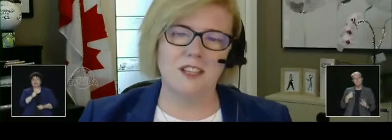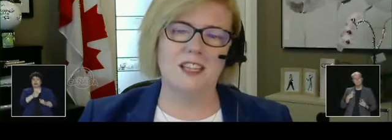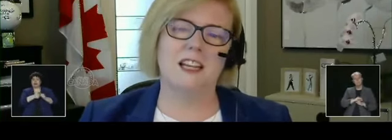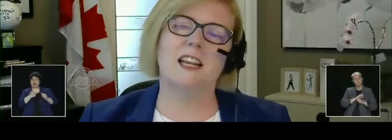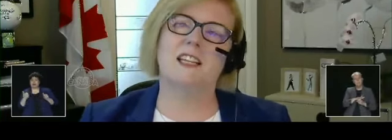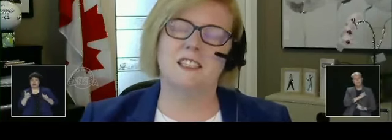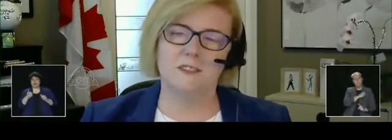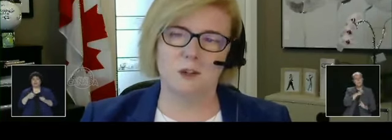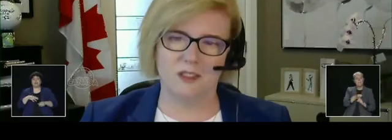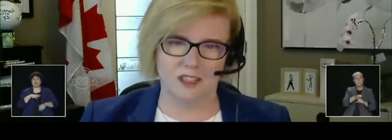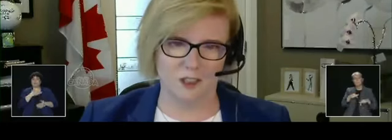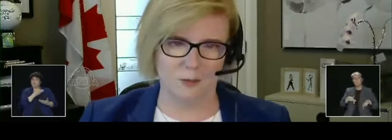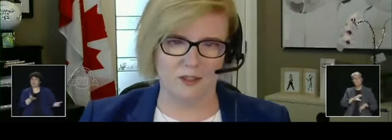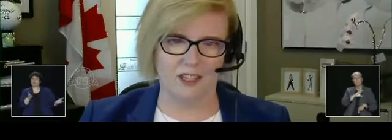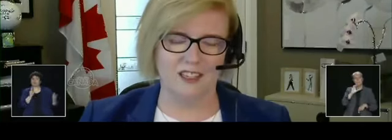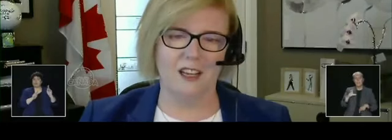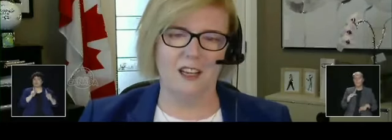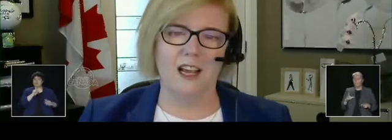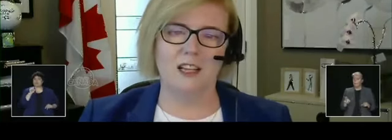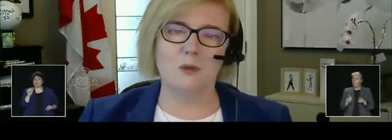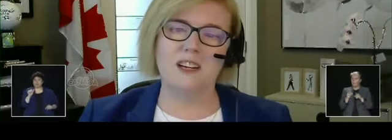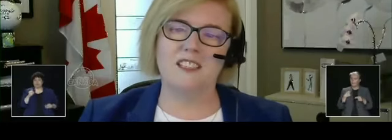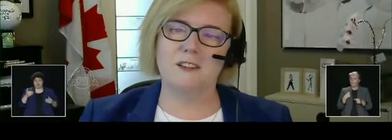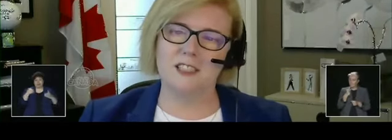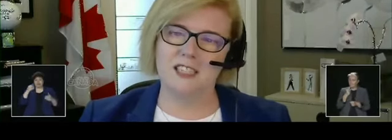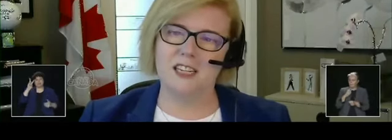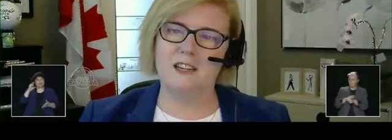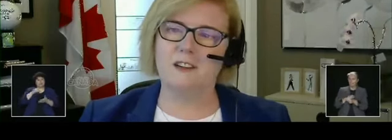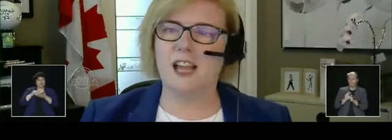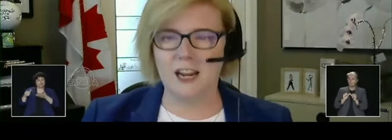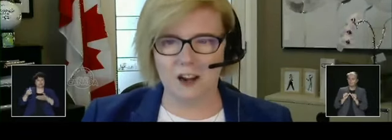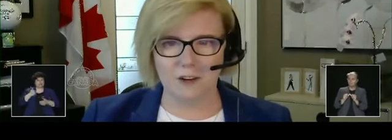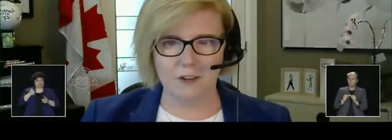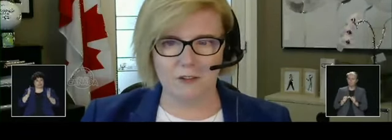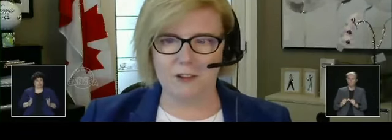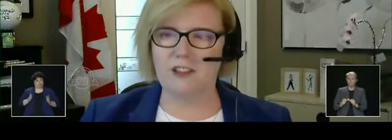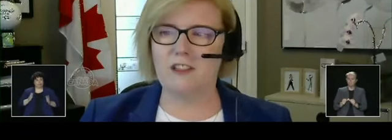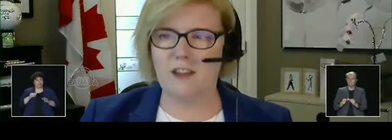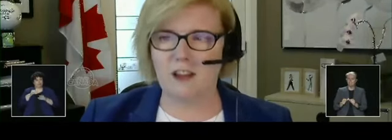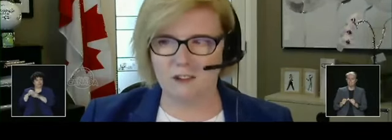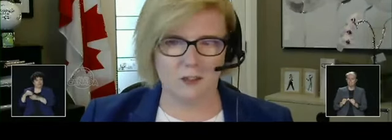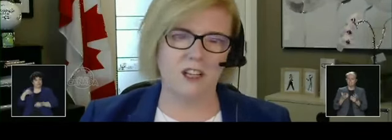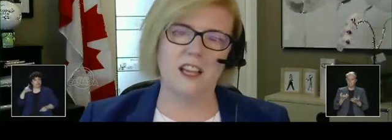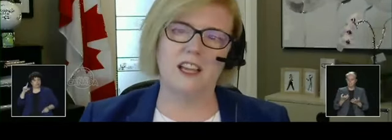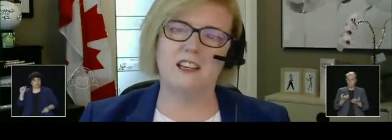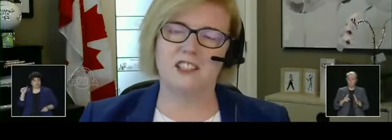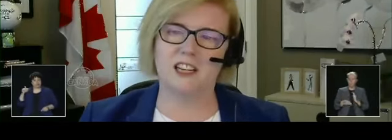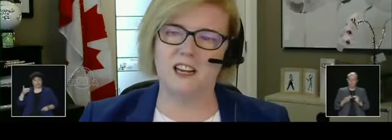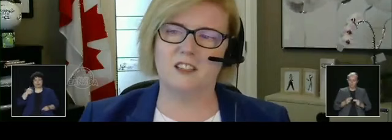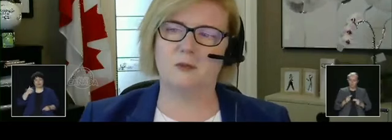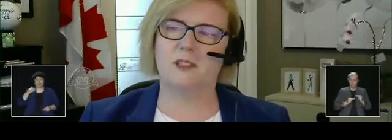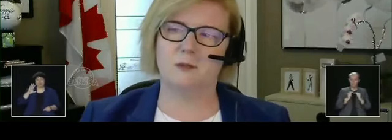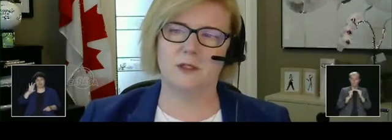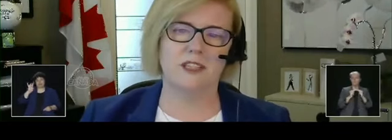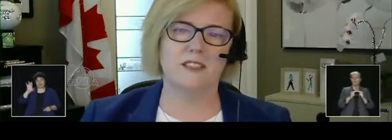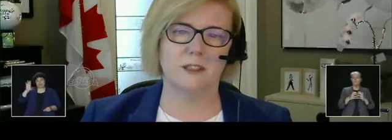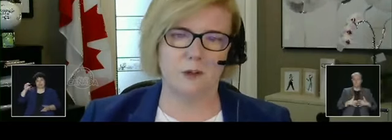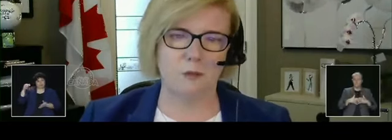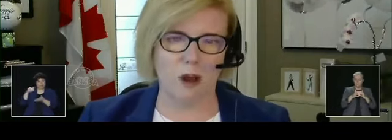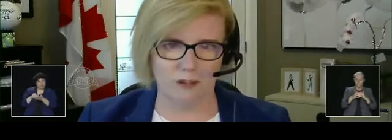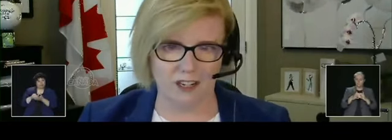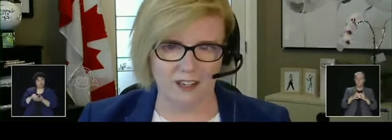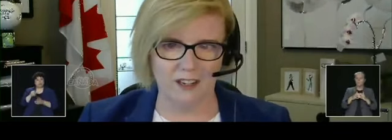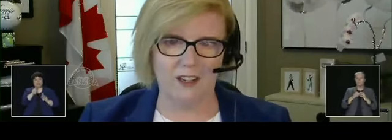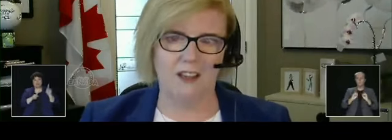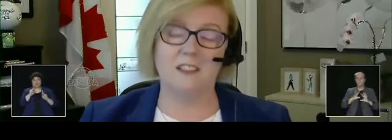6 million Canadians living with a disability. In 2017, nearly 850,000 working-age Canadians with disabilities